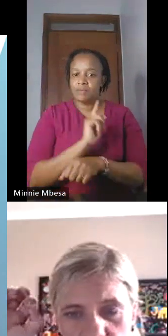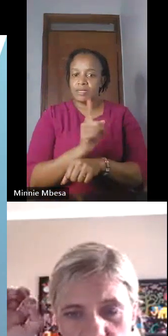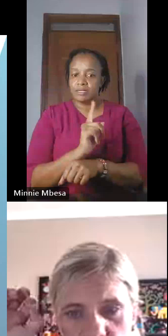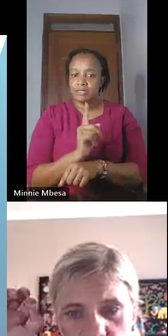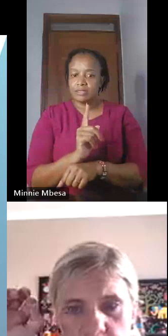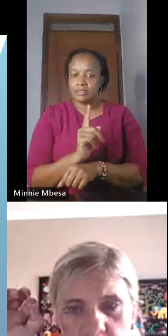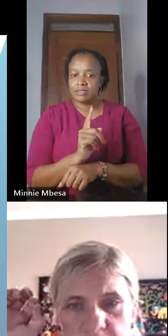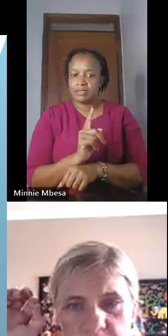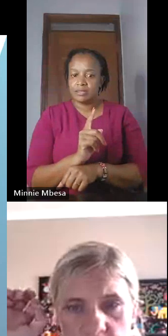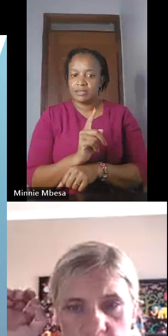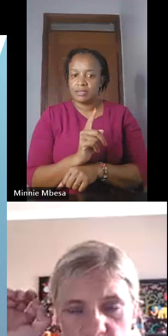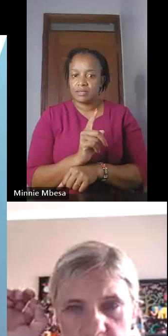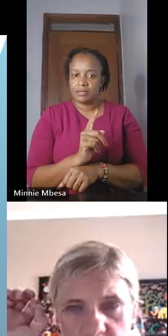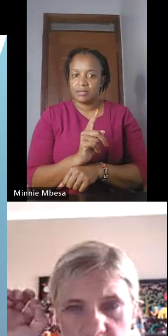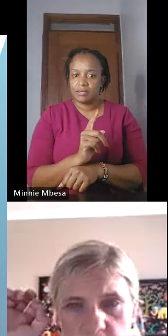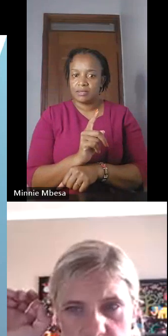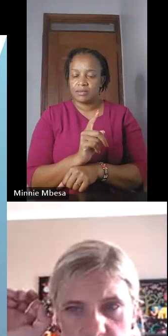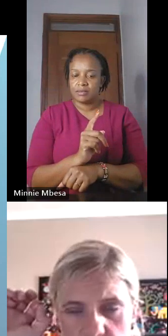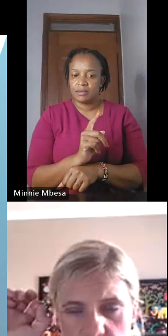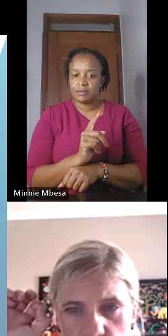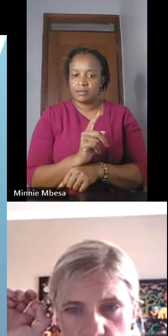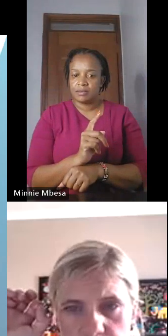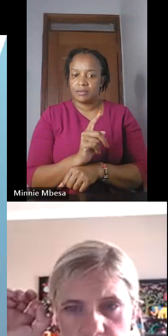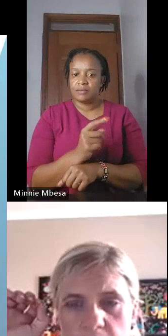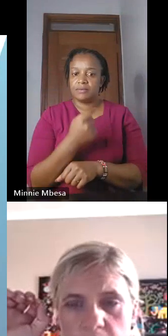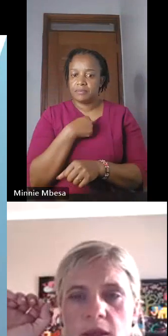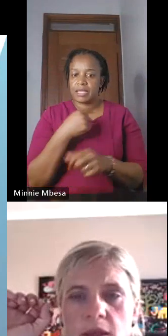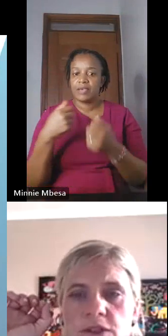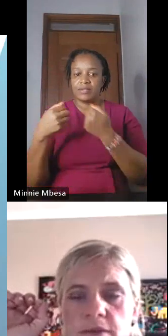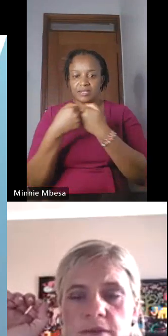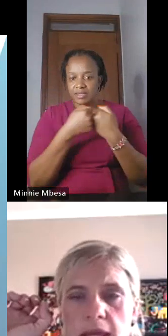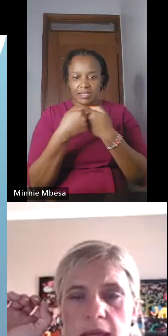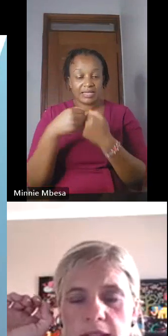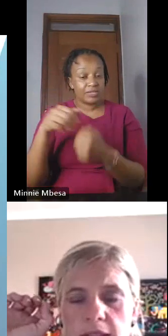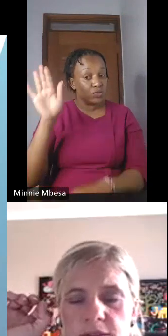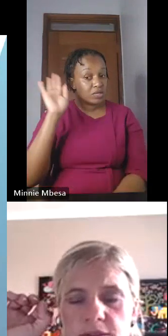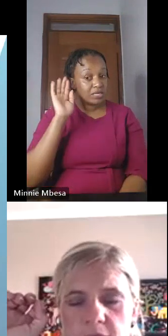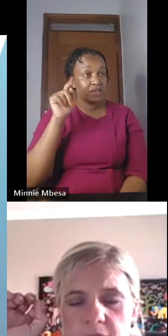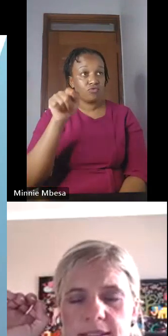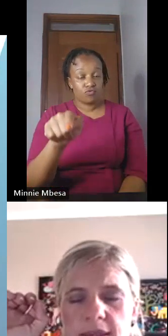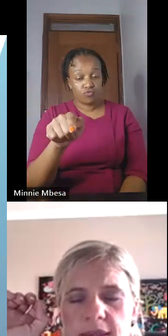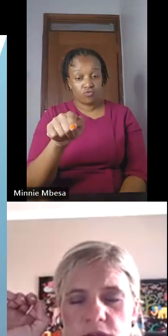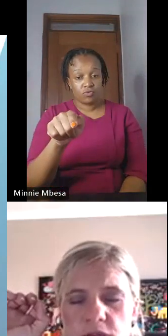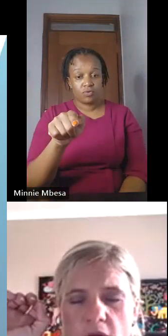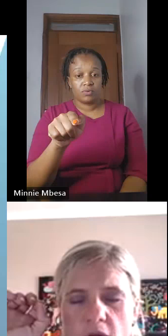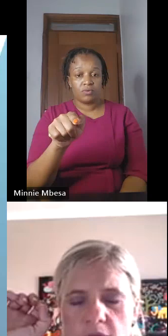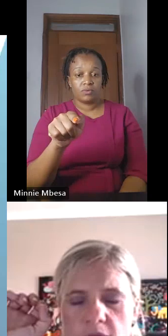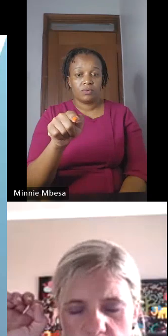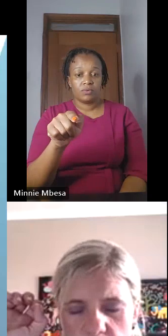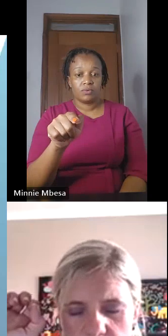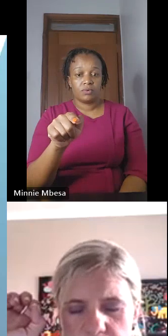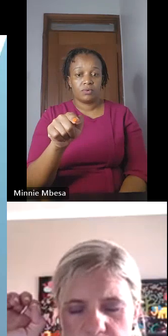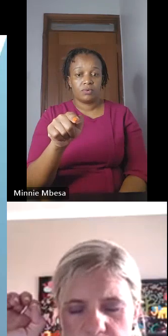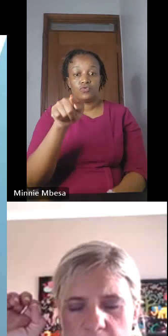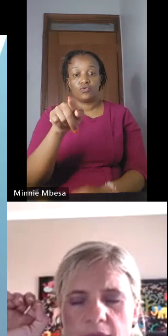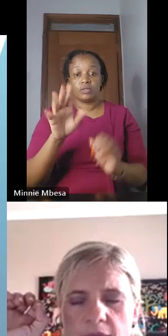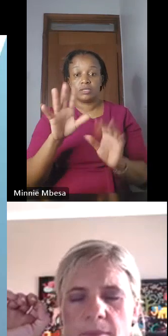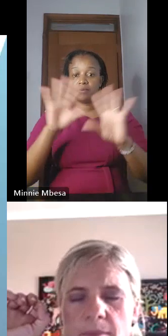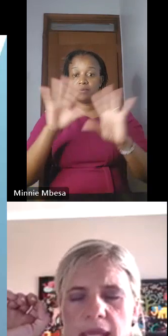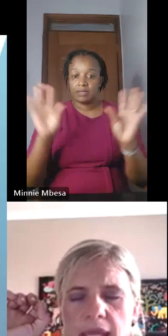your question because I was struggling to hear you. So you summarized that you are a